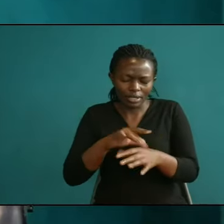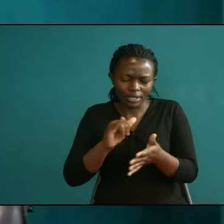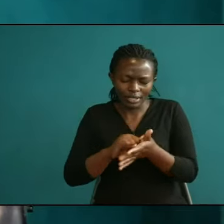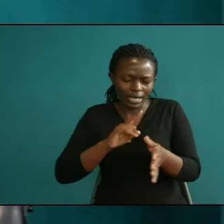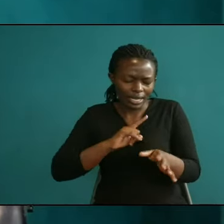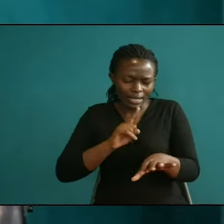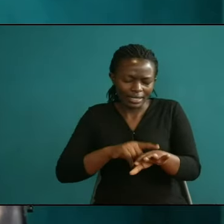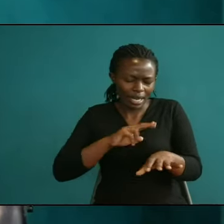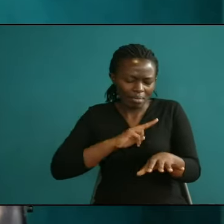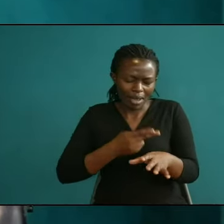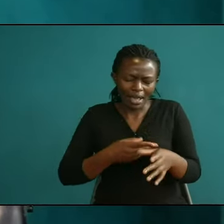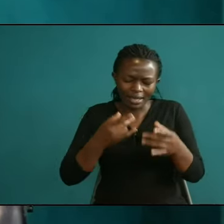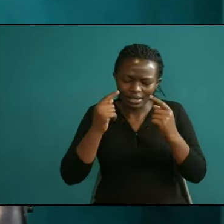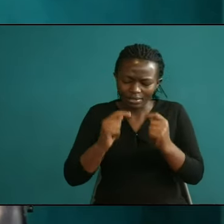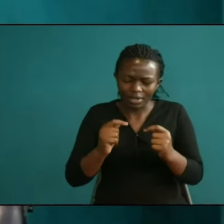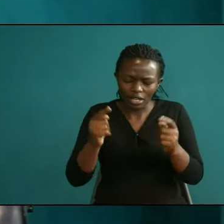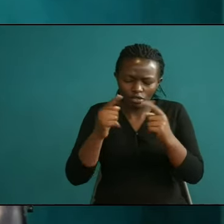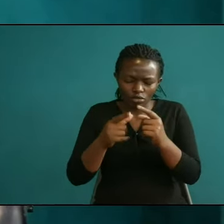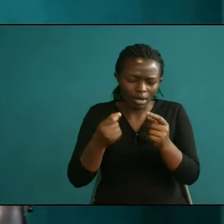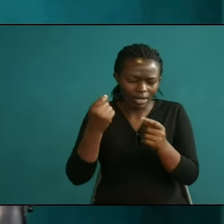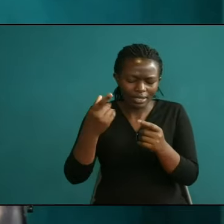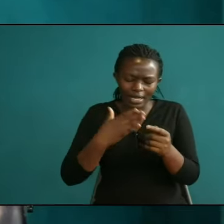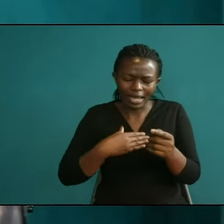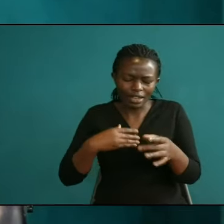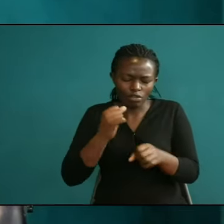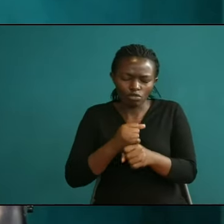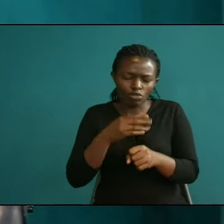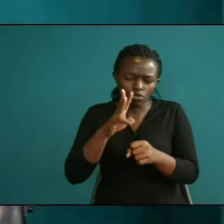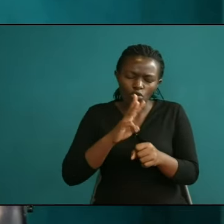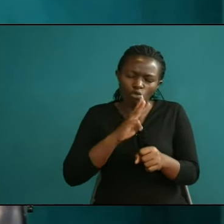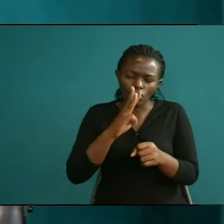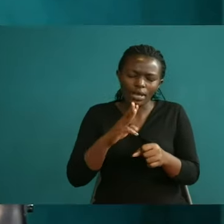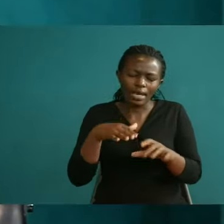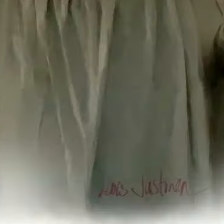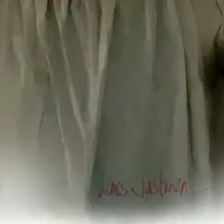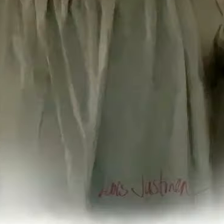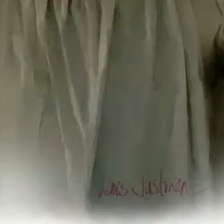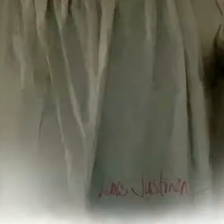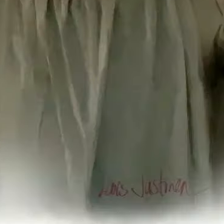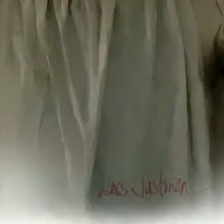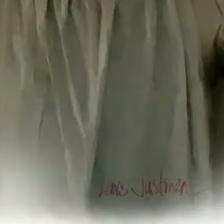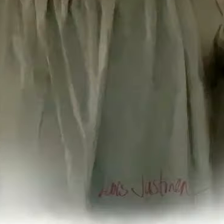teachings, and walk with us, for this is our humble prayer, in Jesus' name. Amen. Amen.